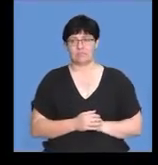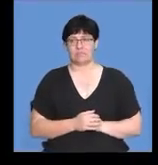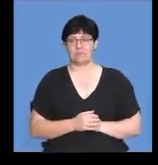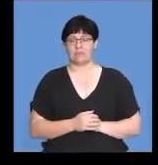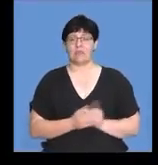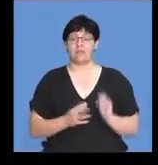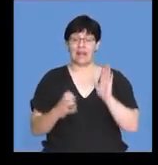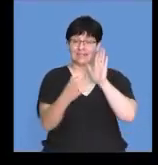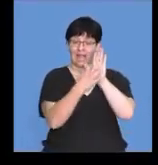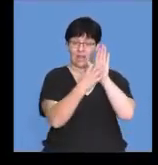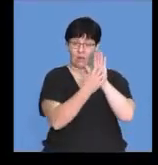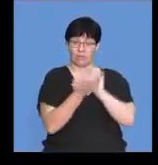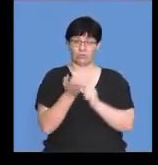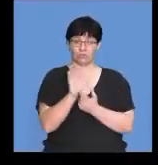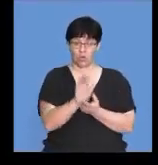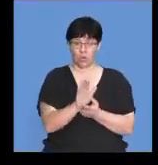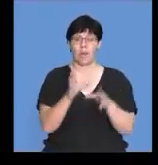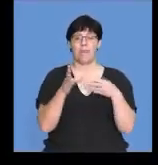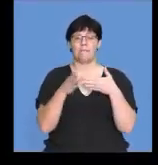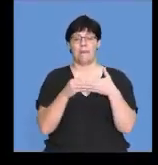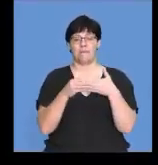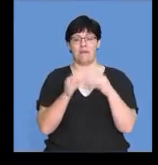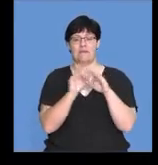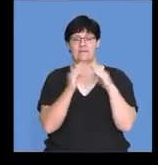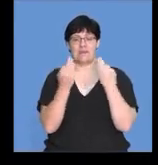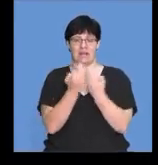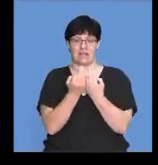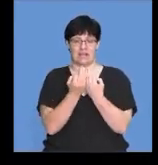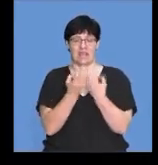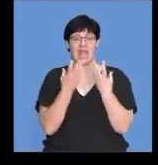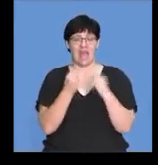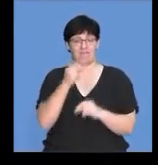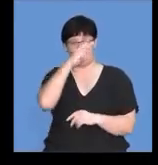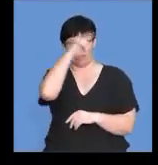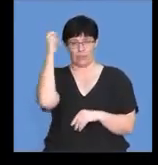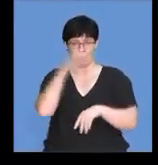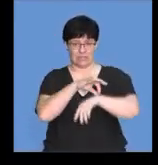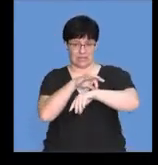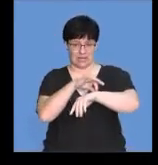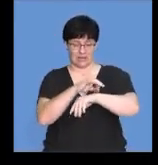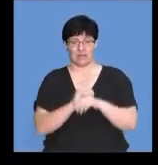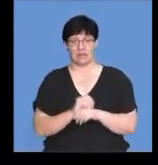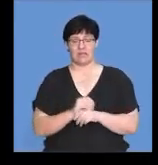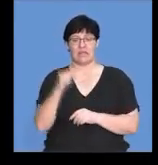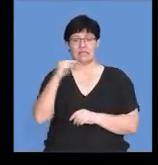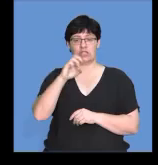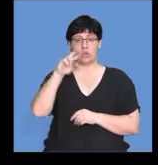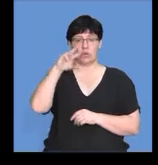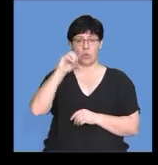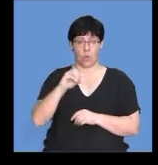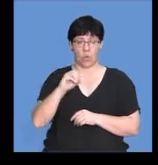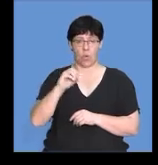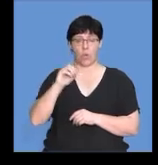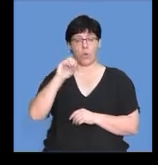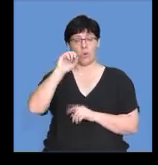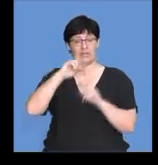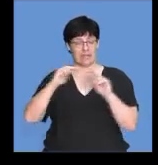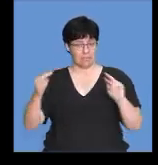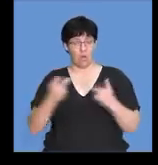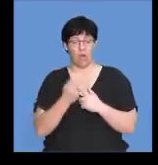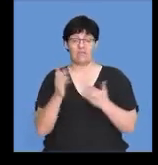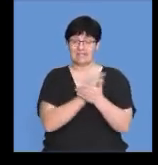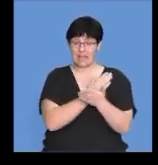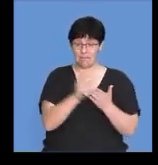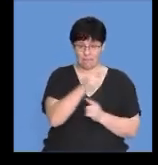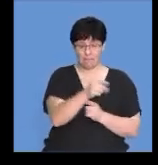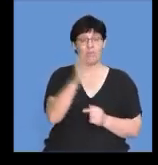So the diagram below shows members in the family who have blue skin. The genotypes of some of the members of the family